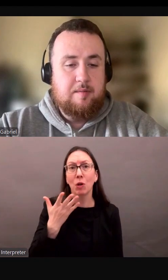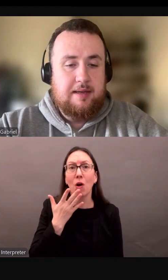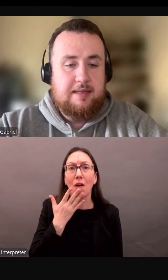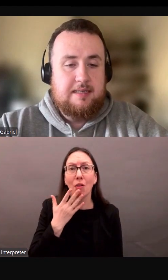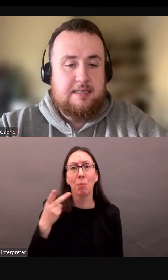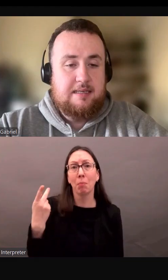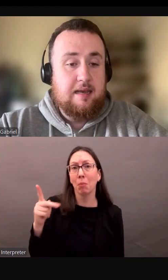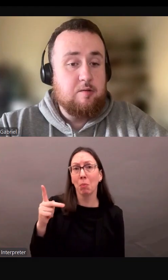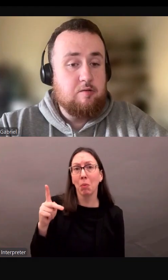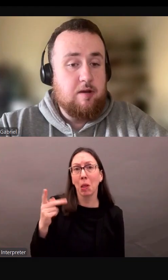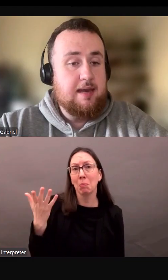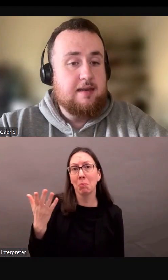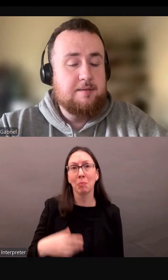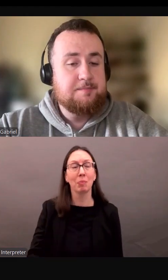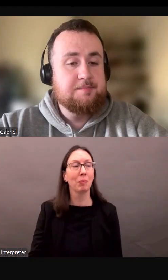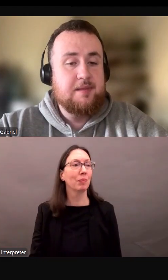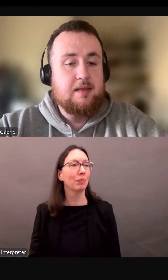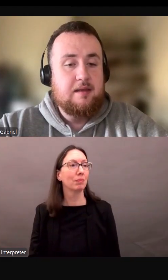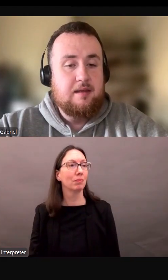then we can make this say red.